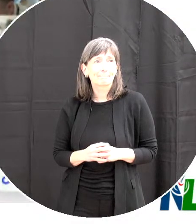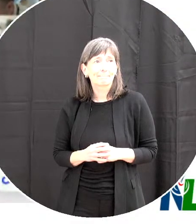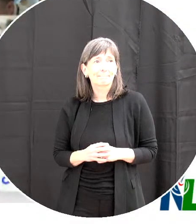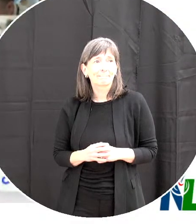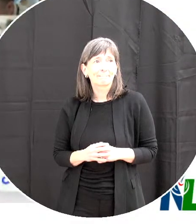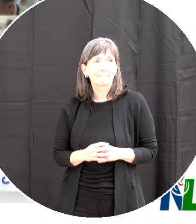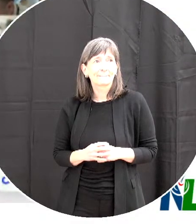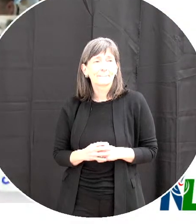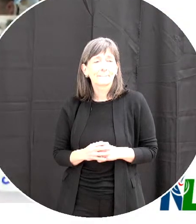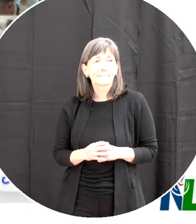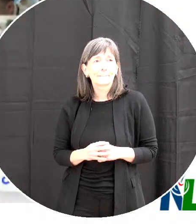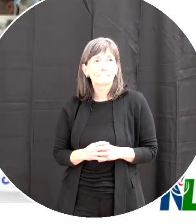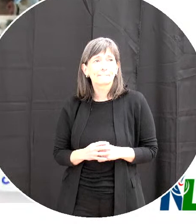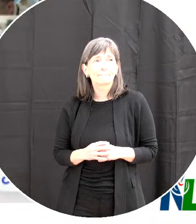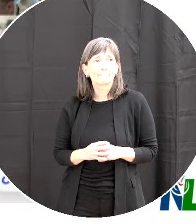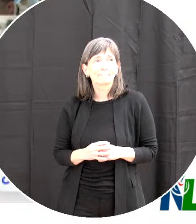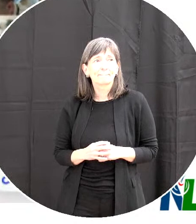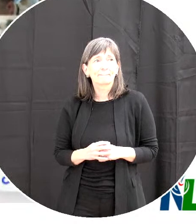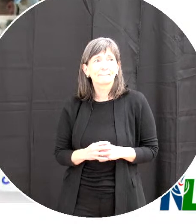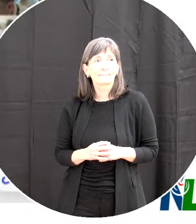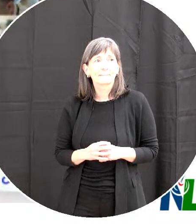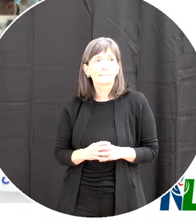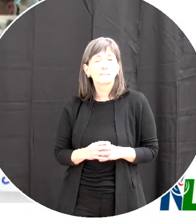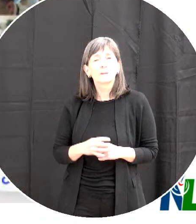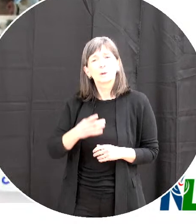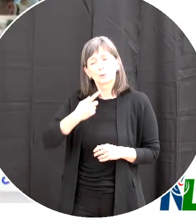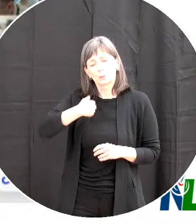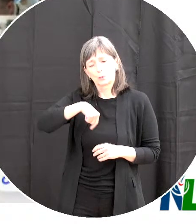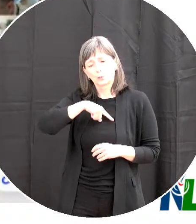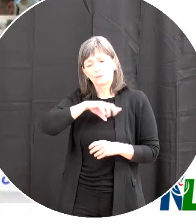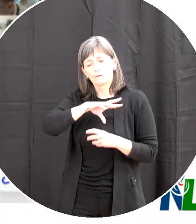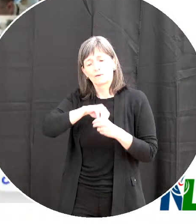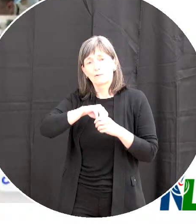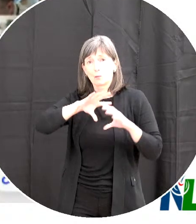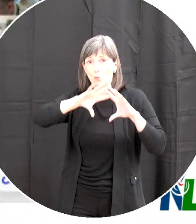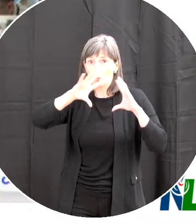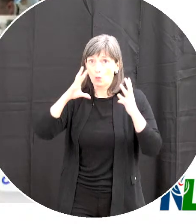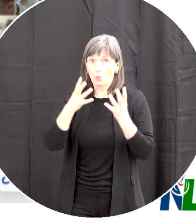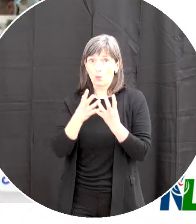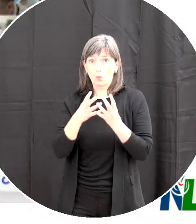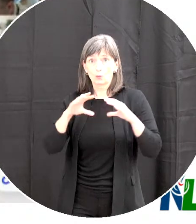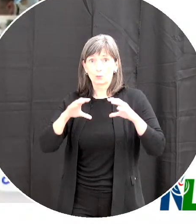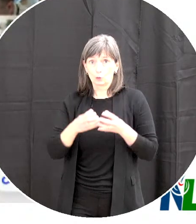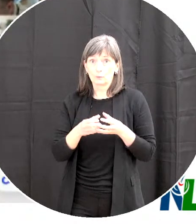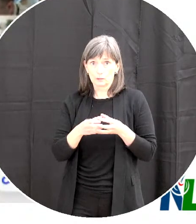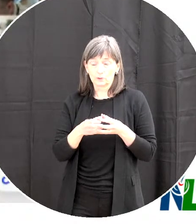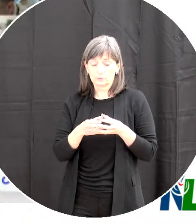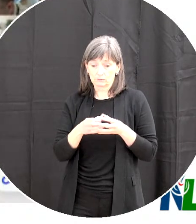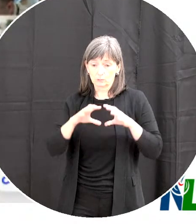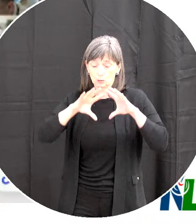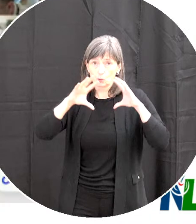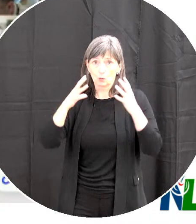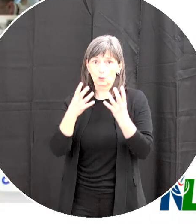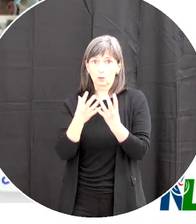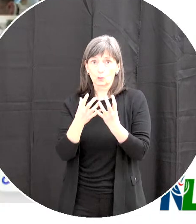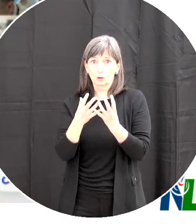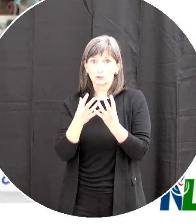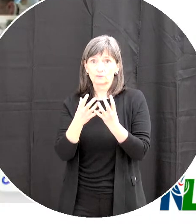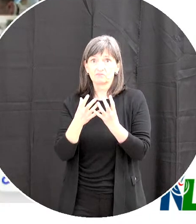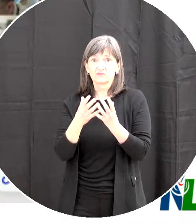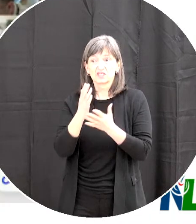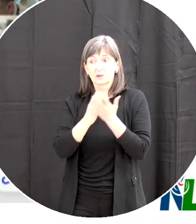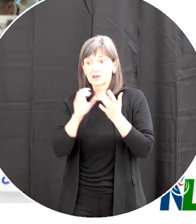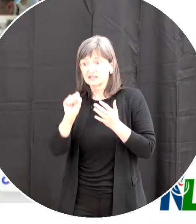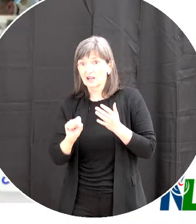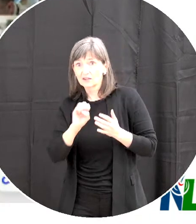I just want to give you this was we were part of a worldwide group, Ecuador, parts of Southeast